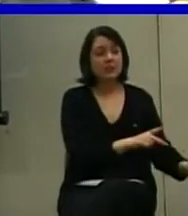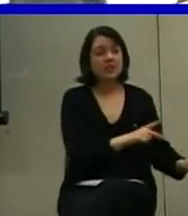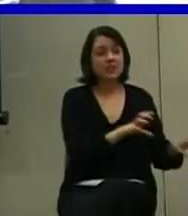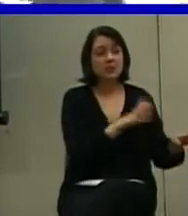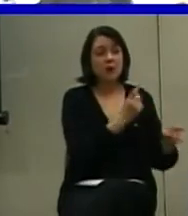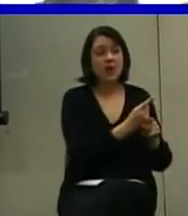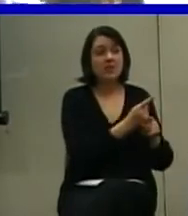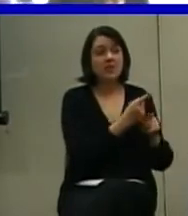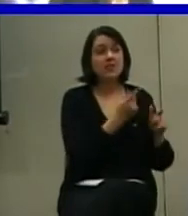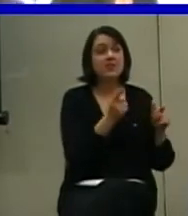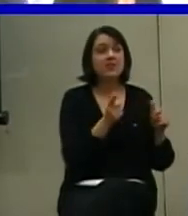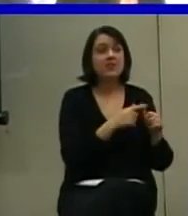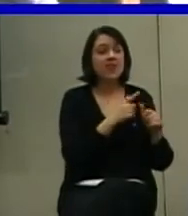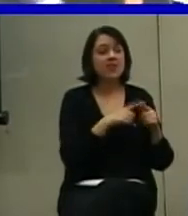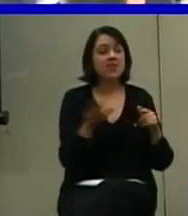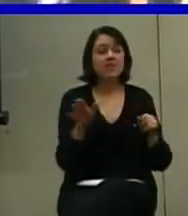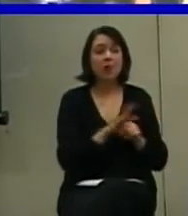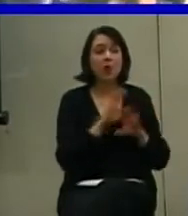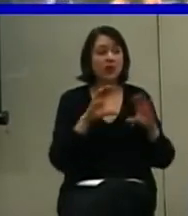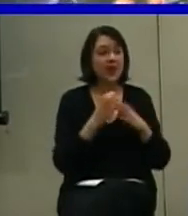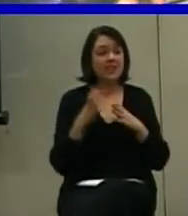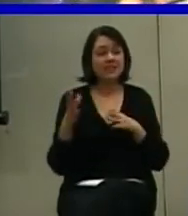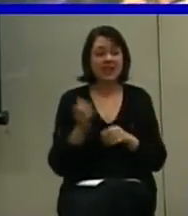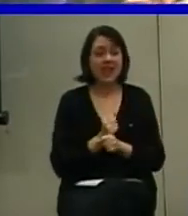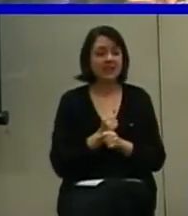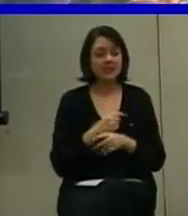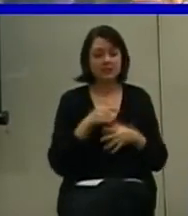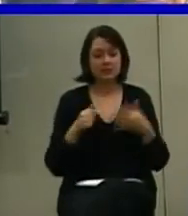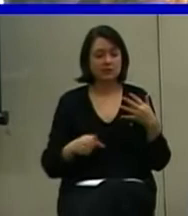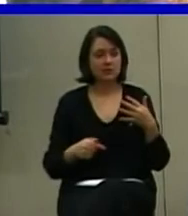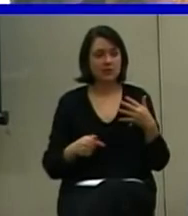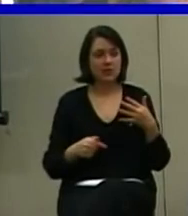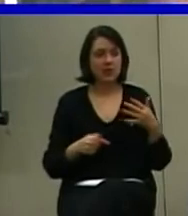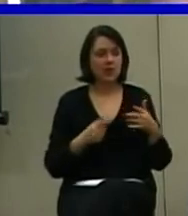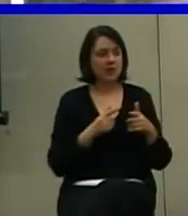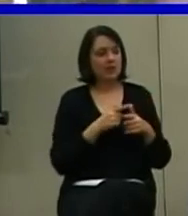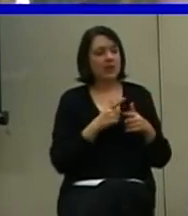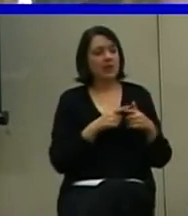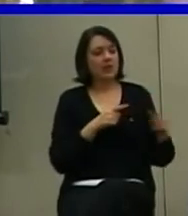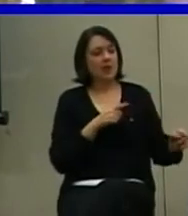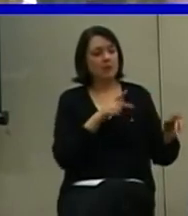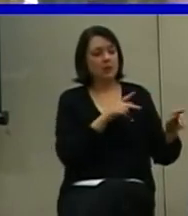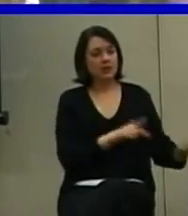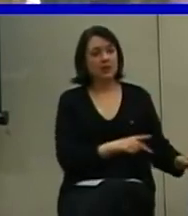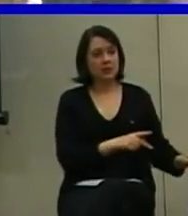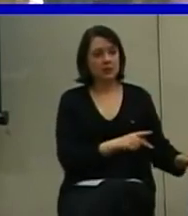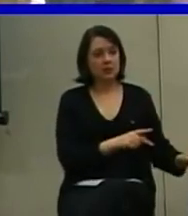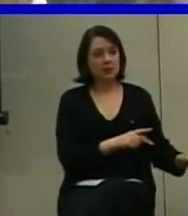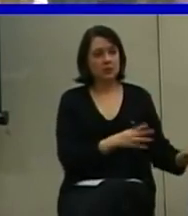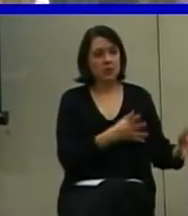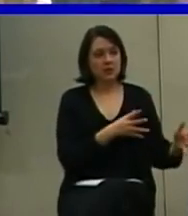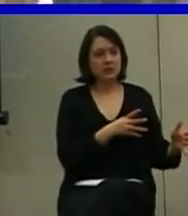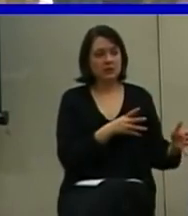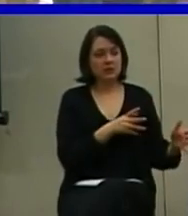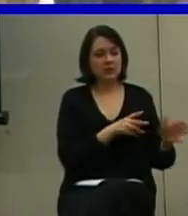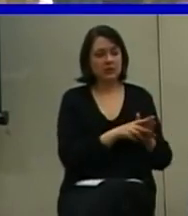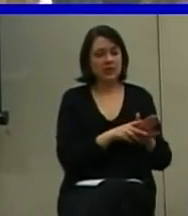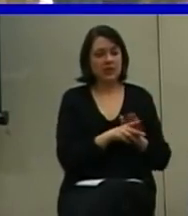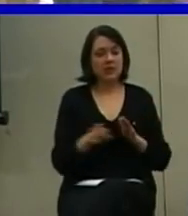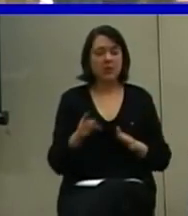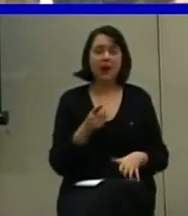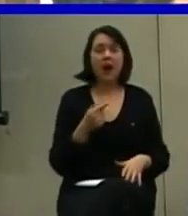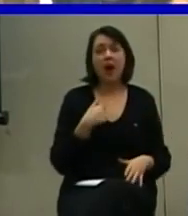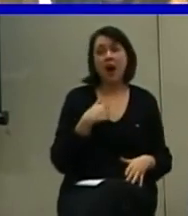get. 2 problems with that. 1, it sets Brenda up to kill everybody. Ha ha, I'm going to get you